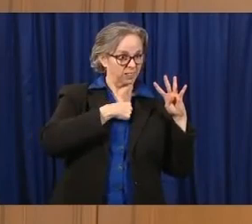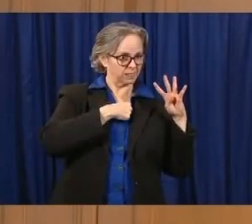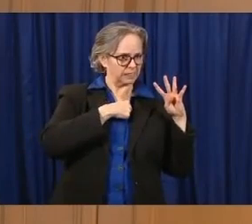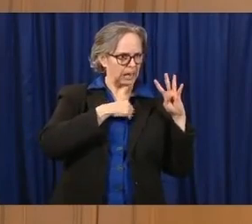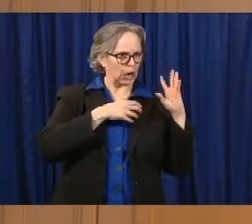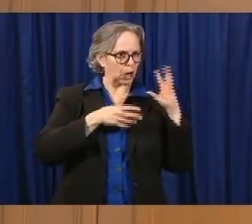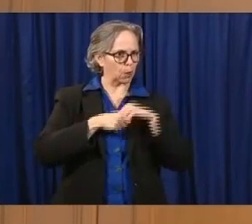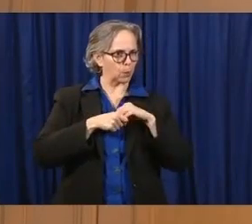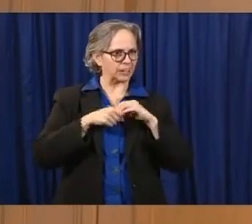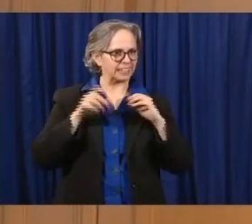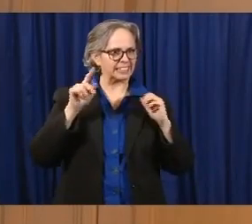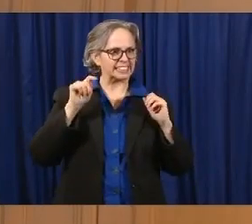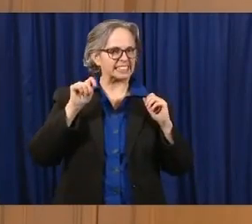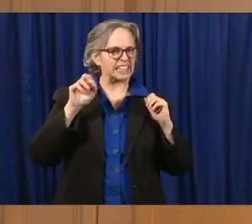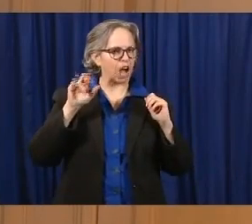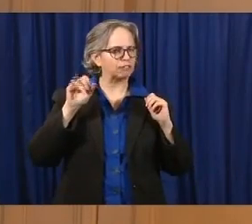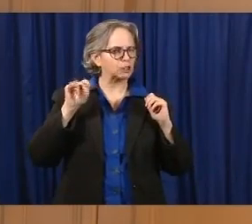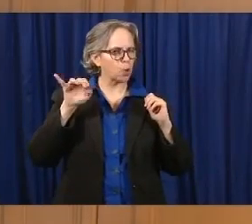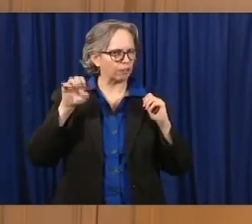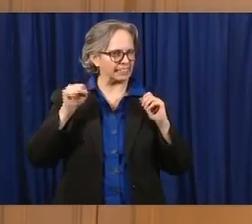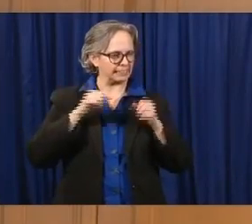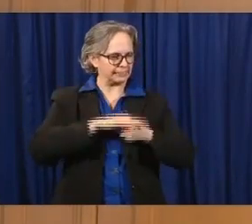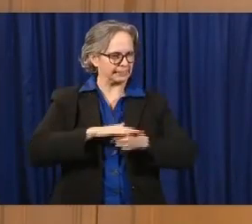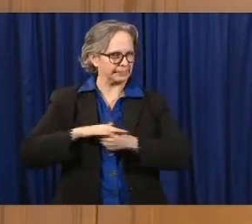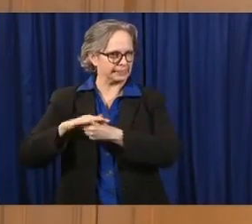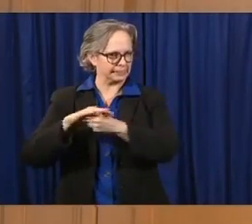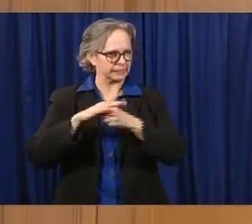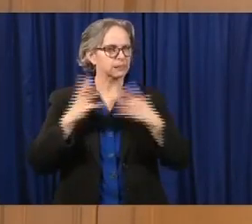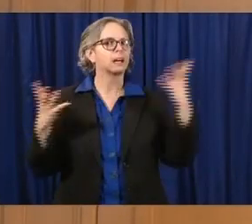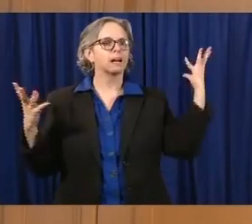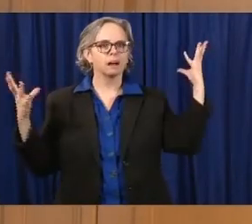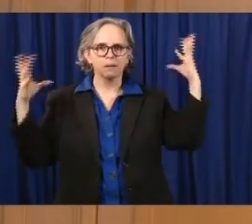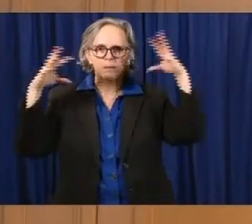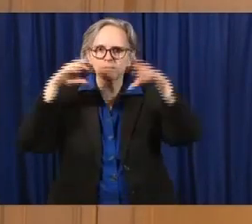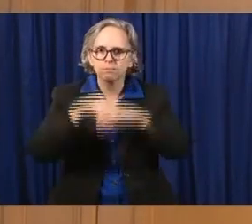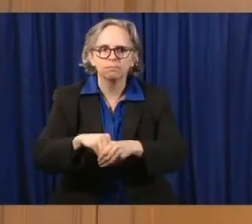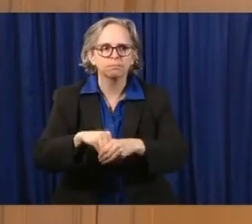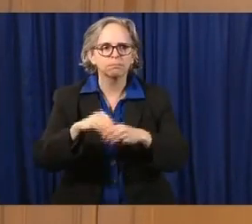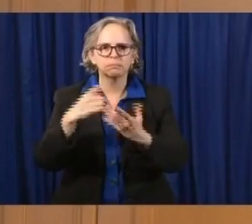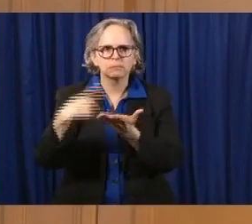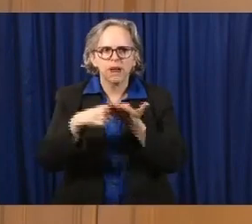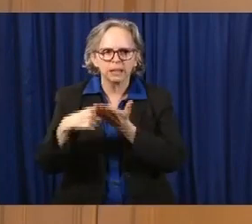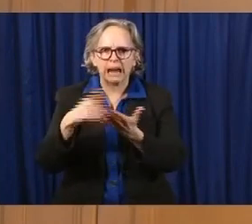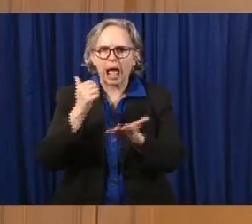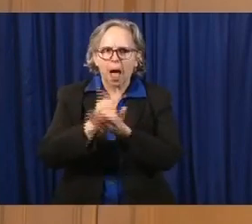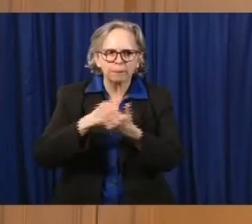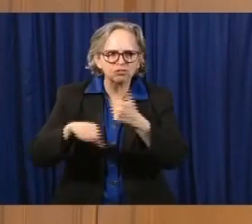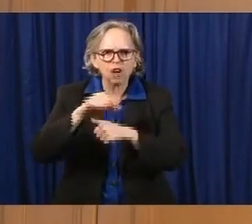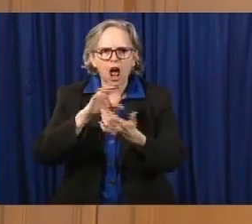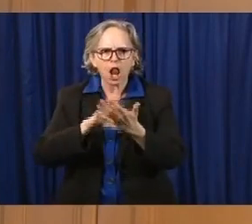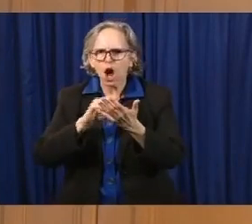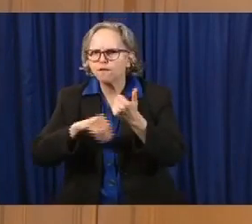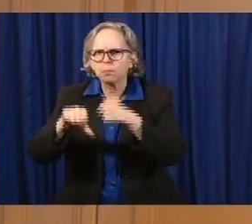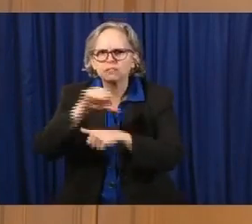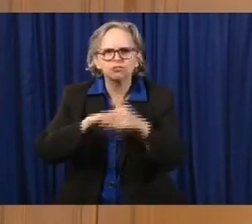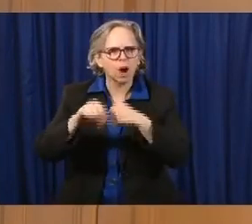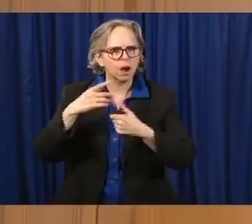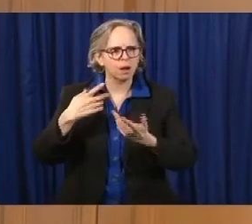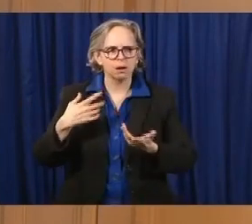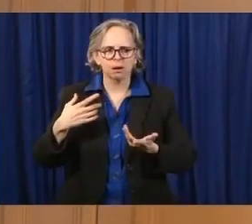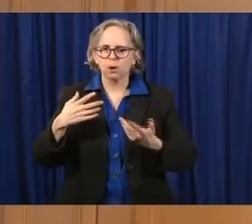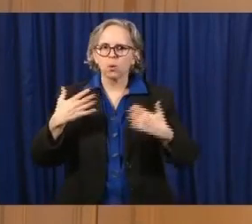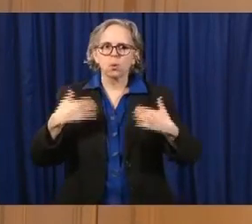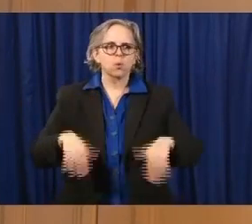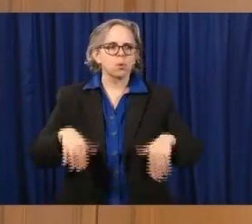other throughout this, really learning from each other because it's so unprecedented. A lot of times, you know,